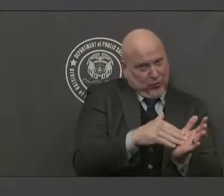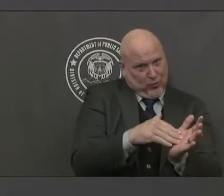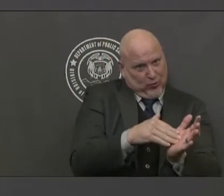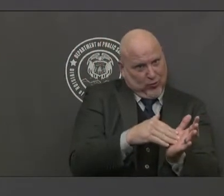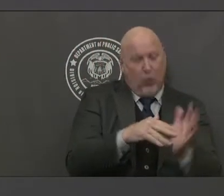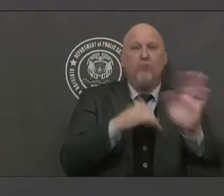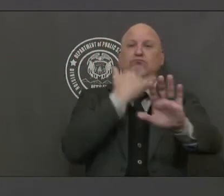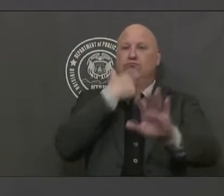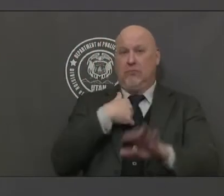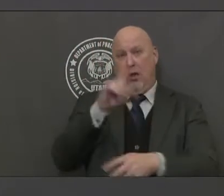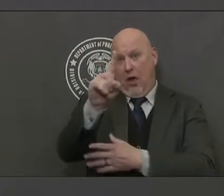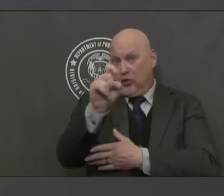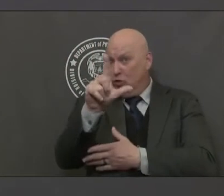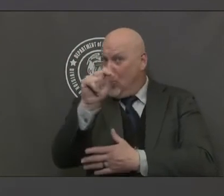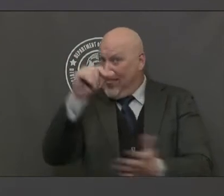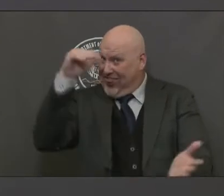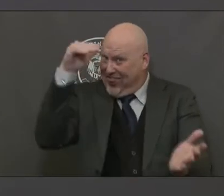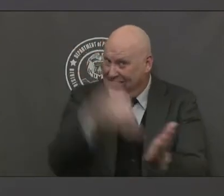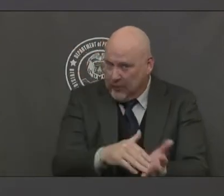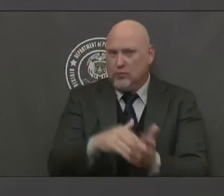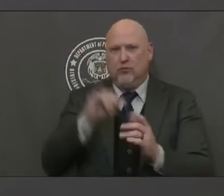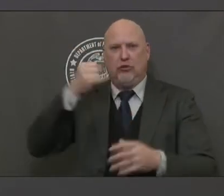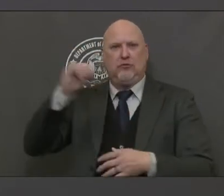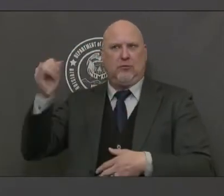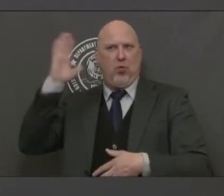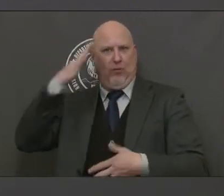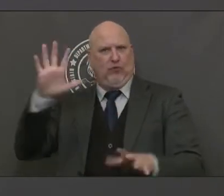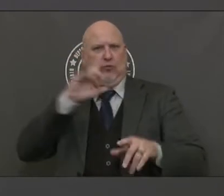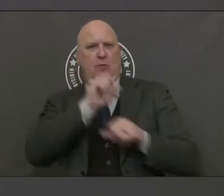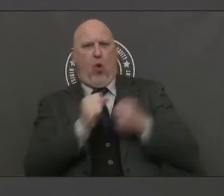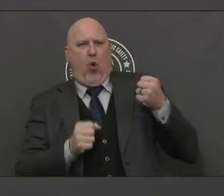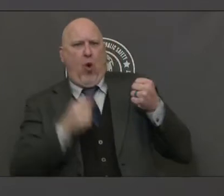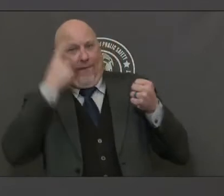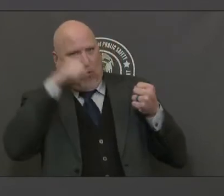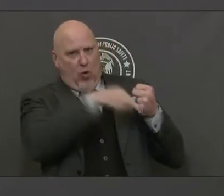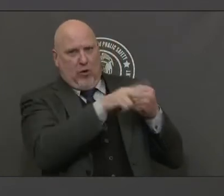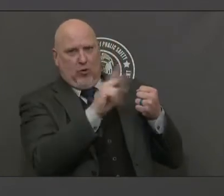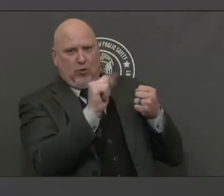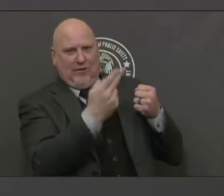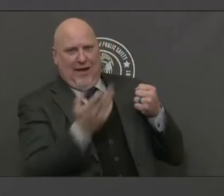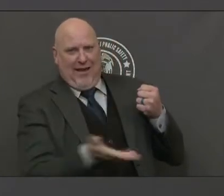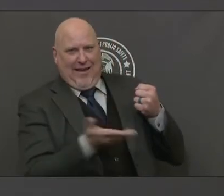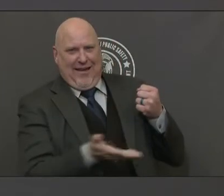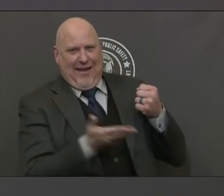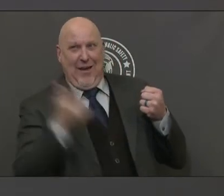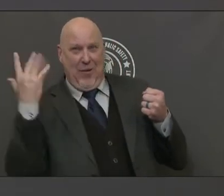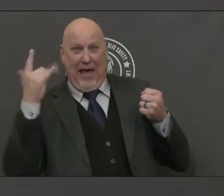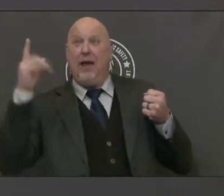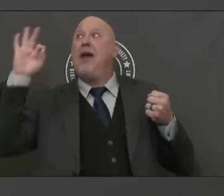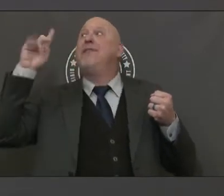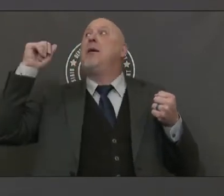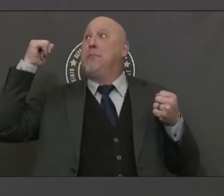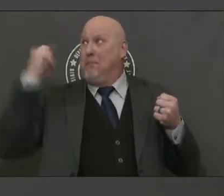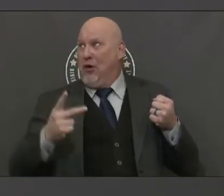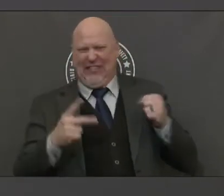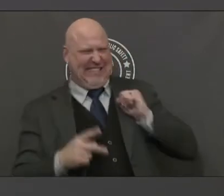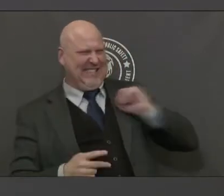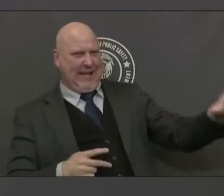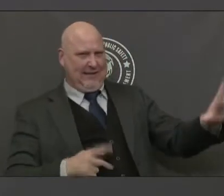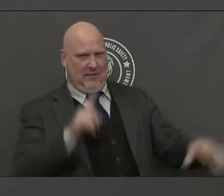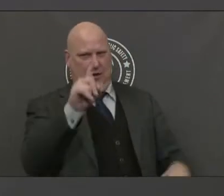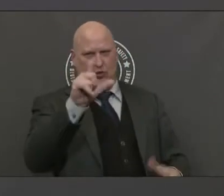of efficacy weren't quite as high as Moderna and Pfizer, they are incredibly